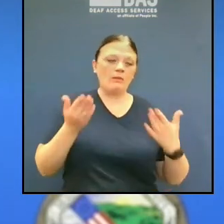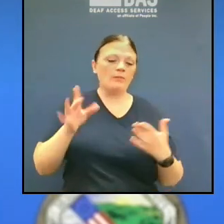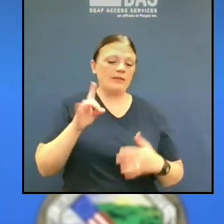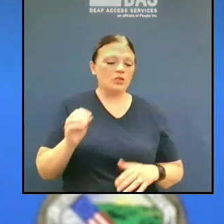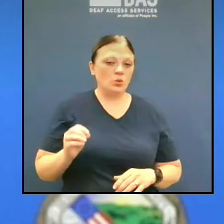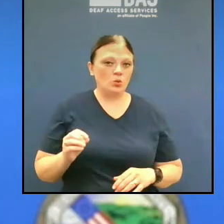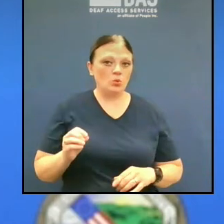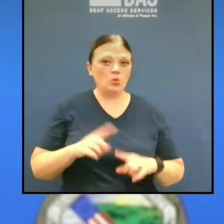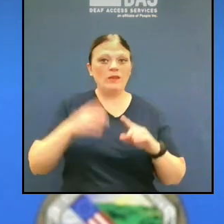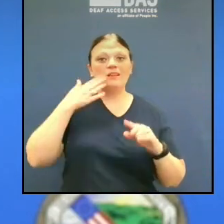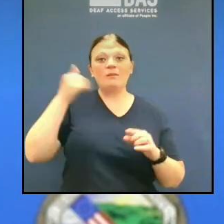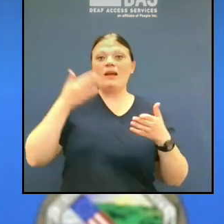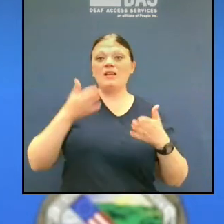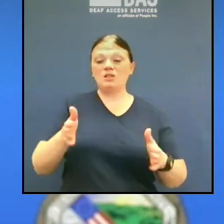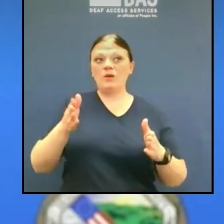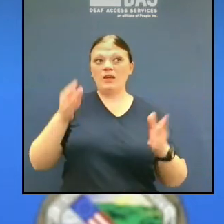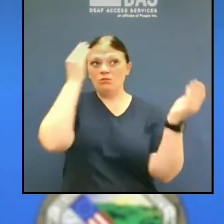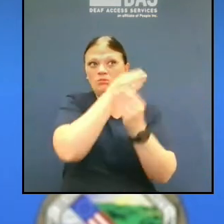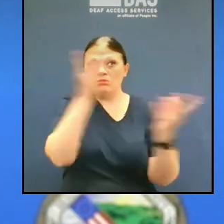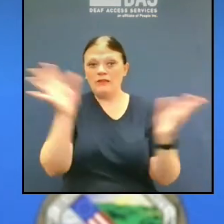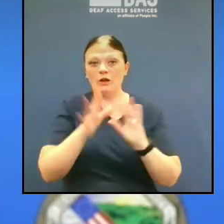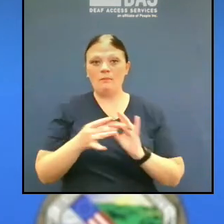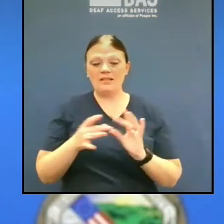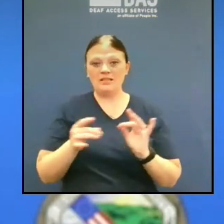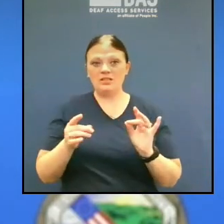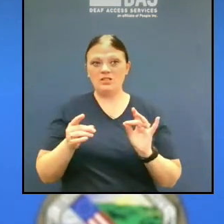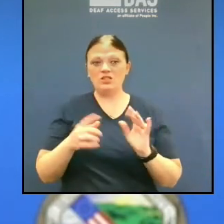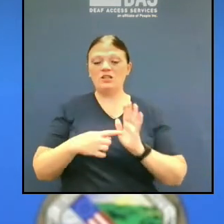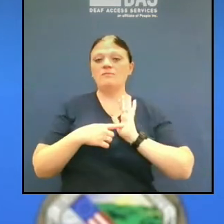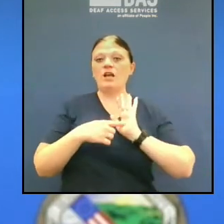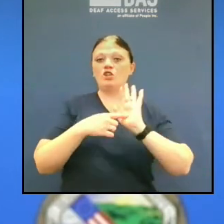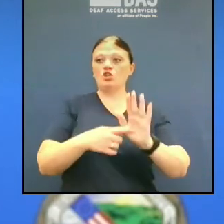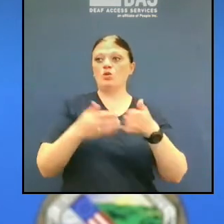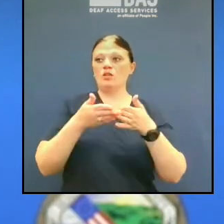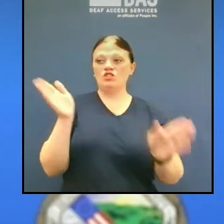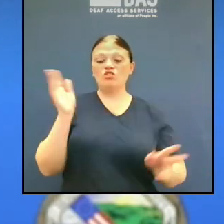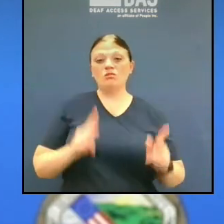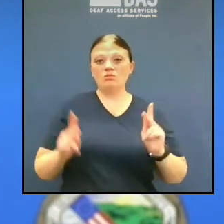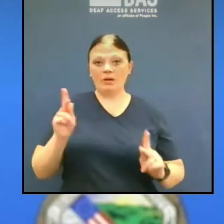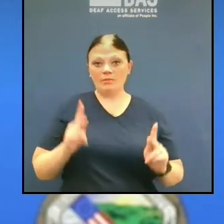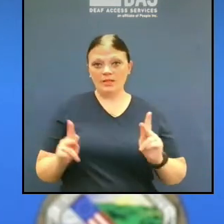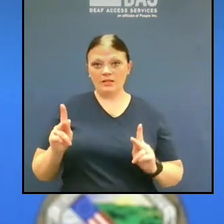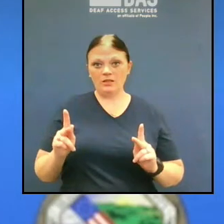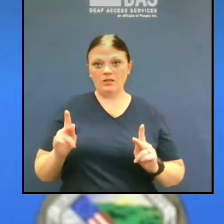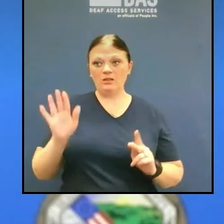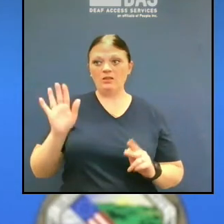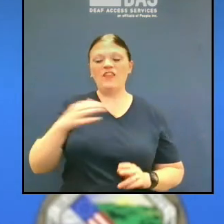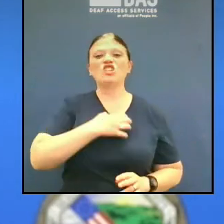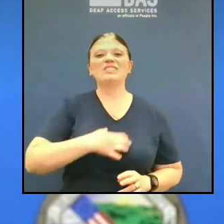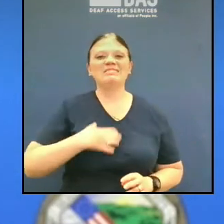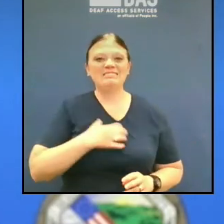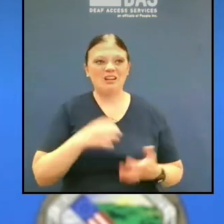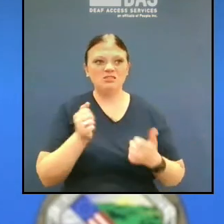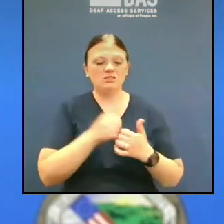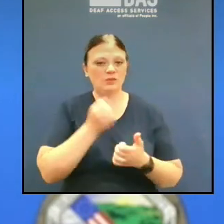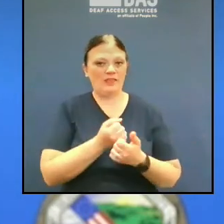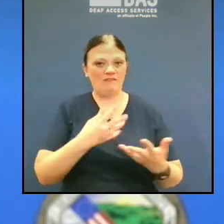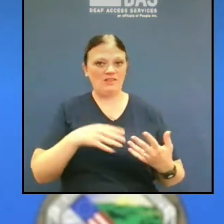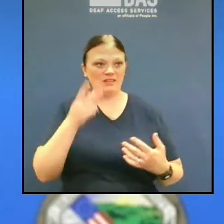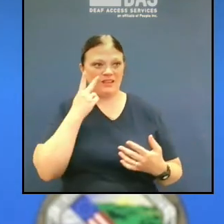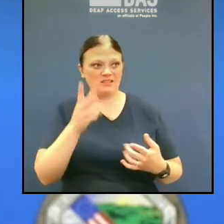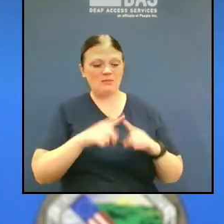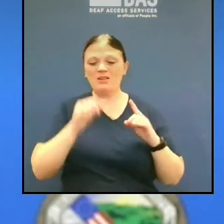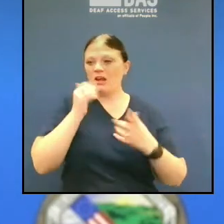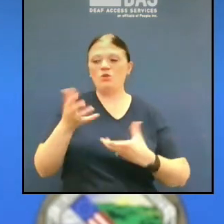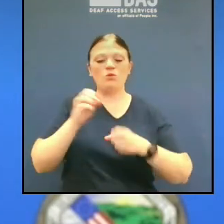that the best way to get their message across is by showing the general public They're disgust with what they see, but not